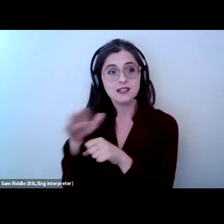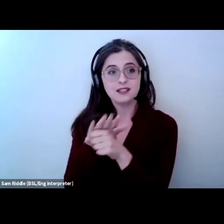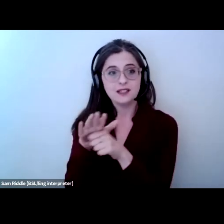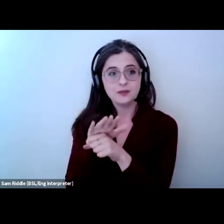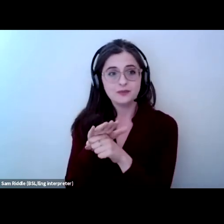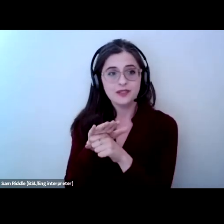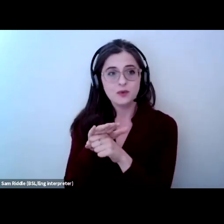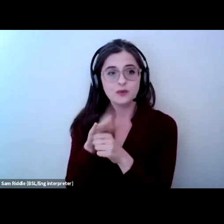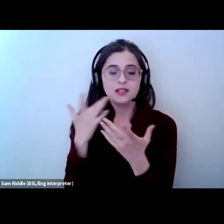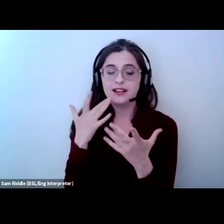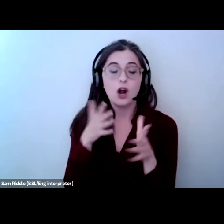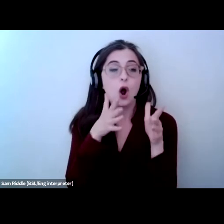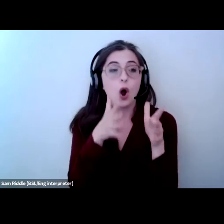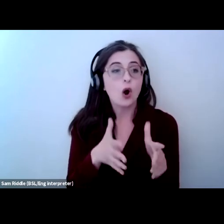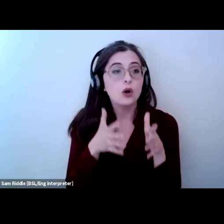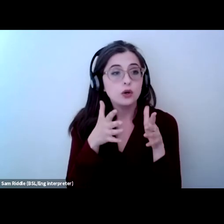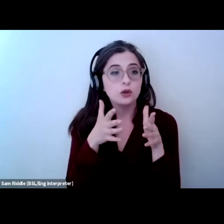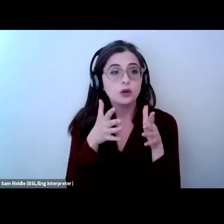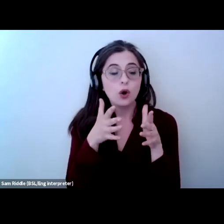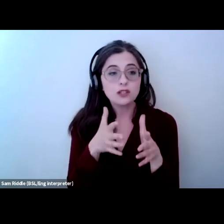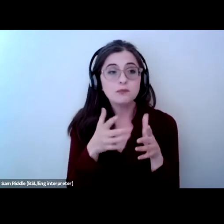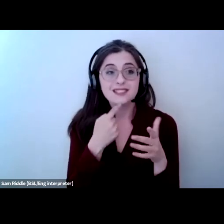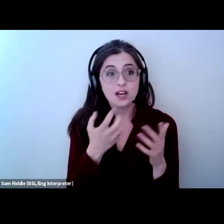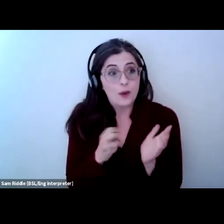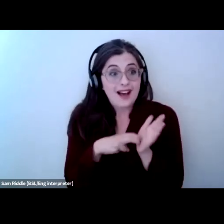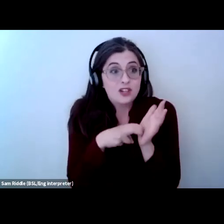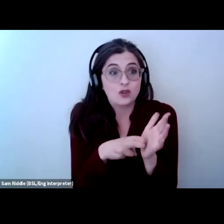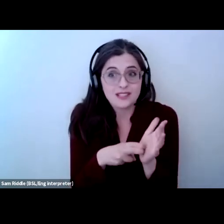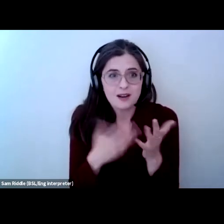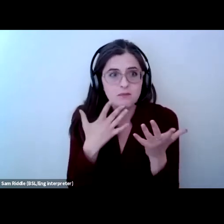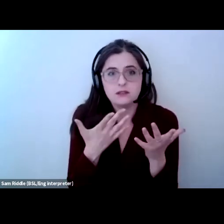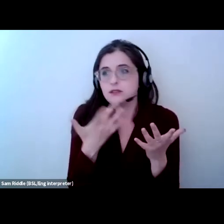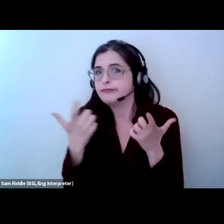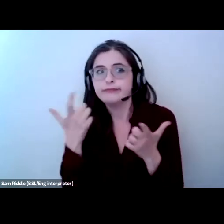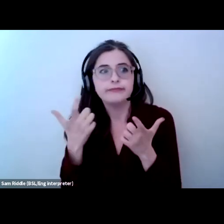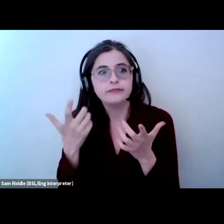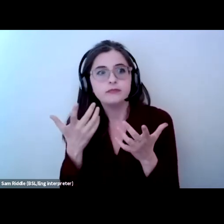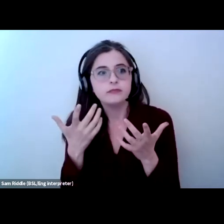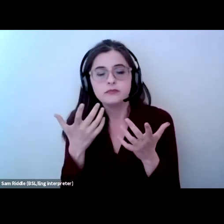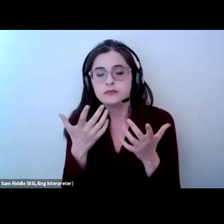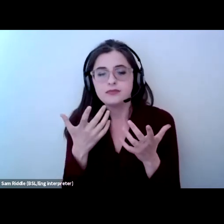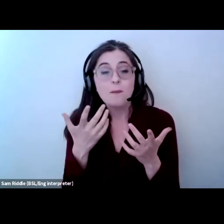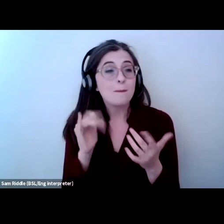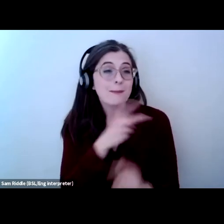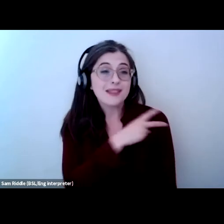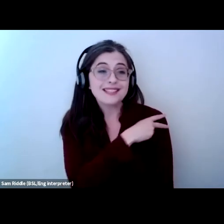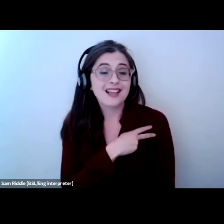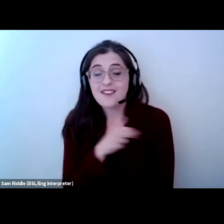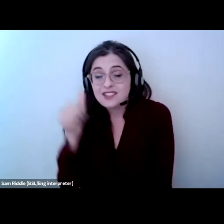communication breakdown, as the hospital was saying that they did have a contract, but sometimes it can be that the staff aren't aware of who holds the